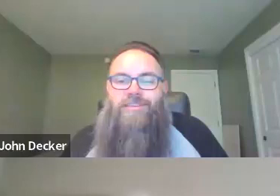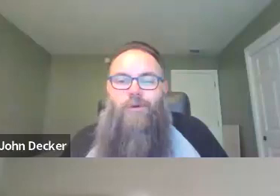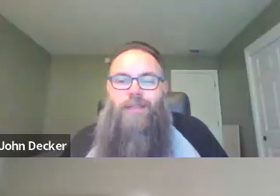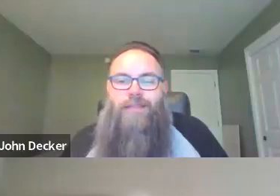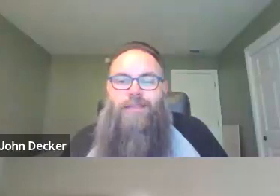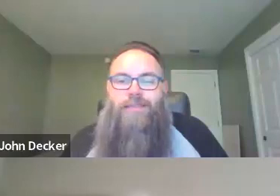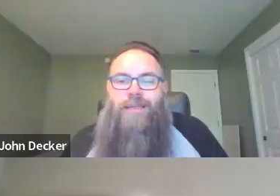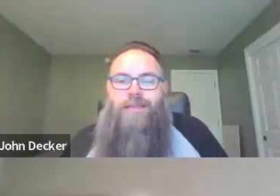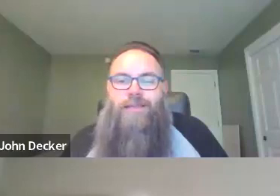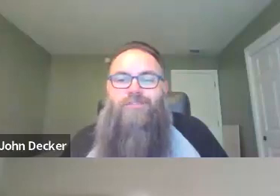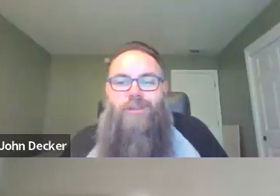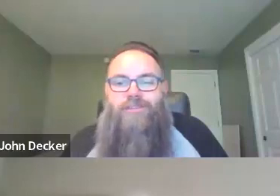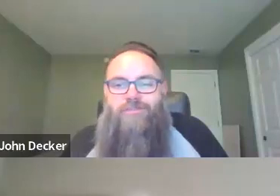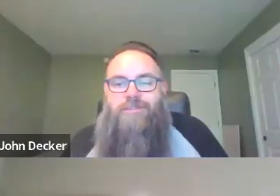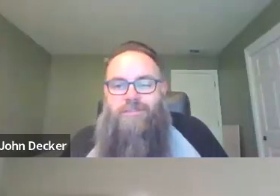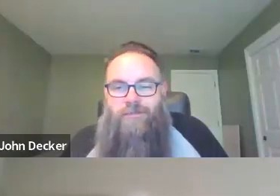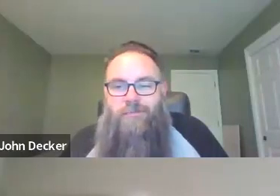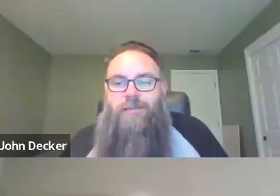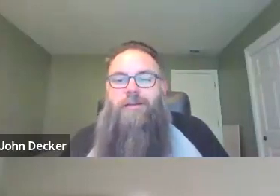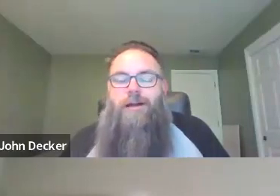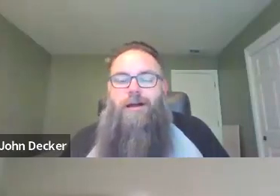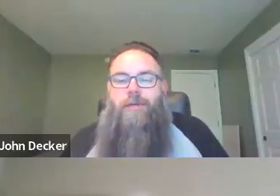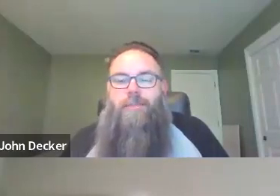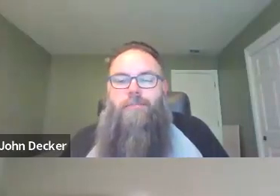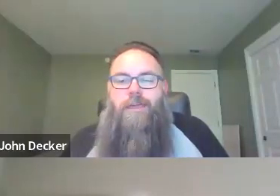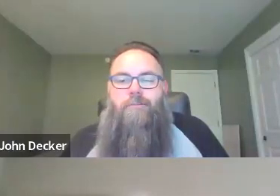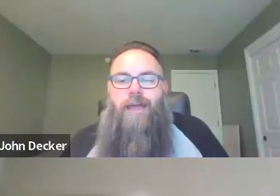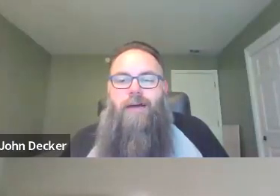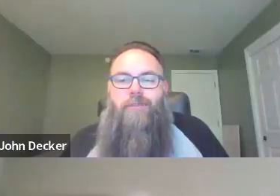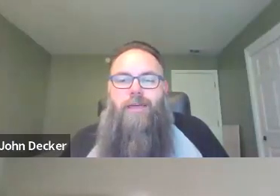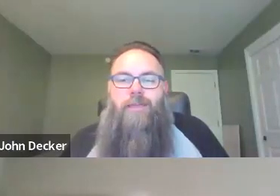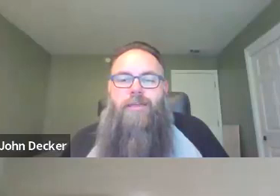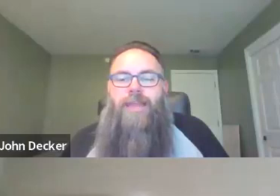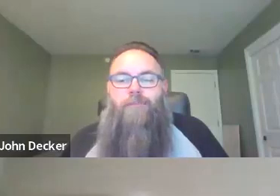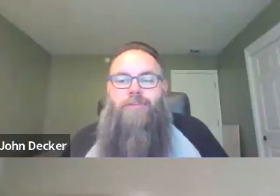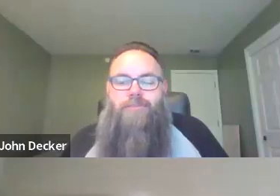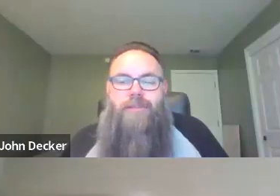an easy way to get the data entered into the system, and then be able to have